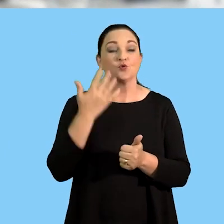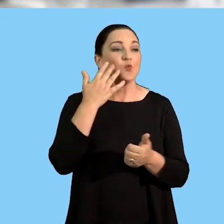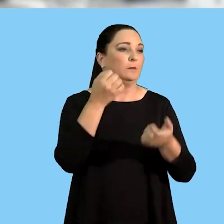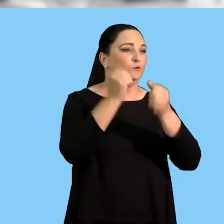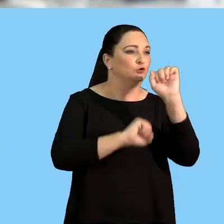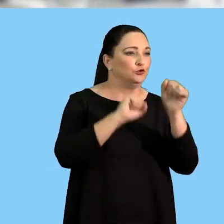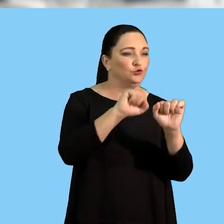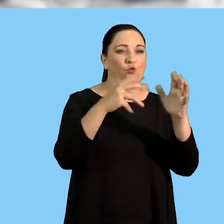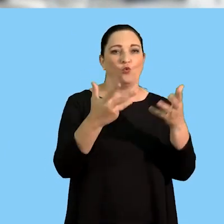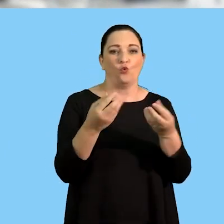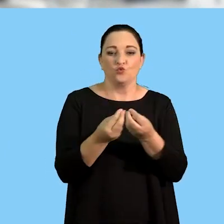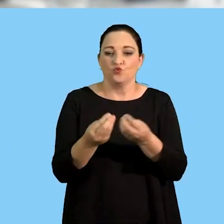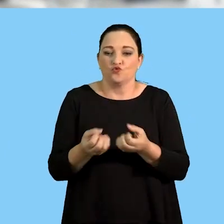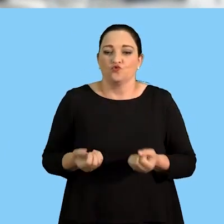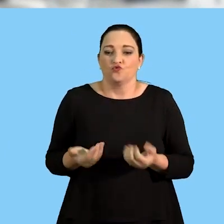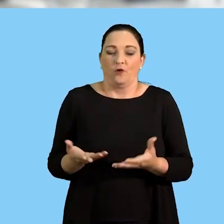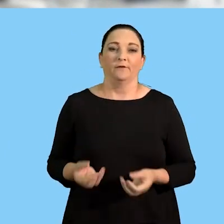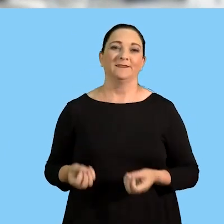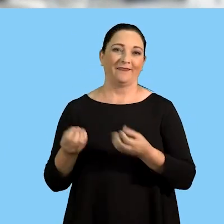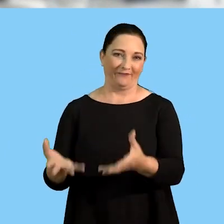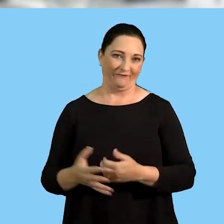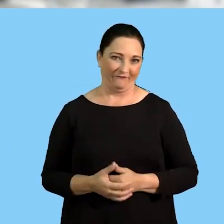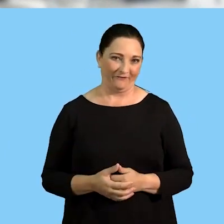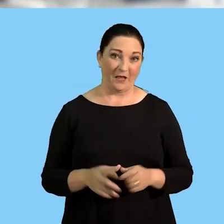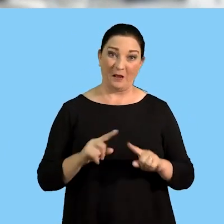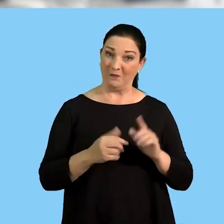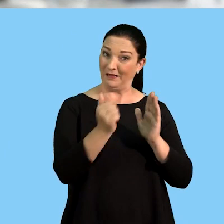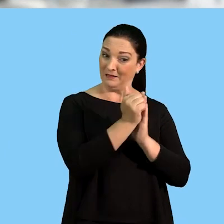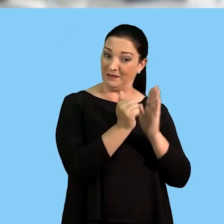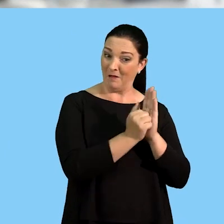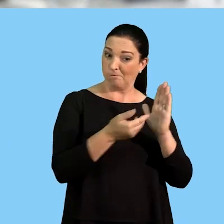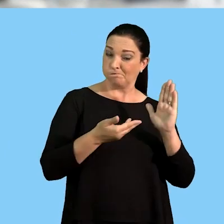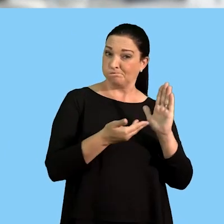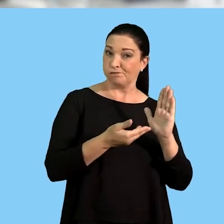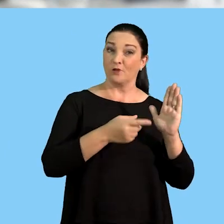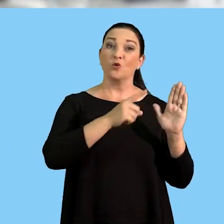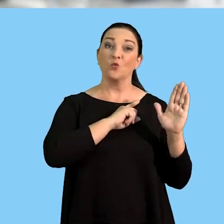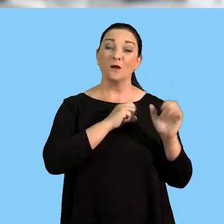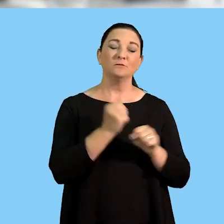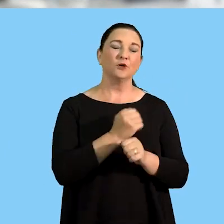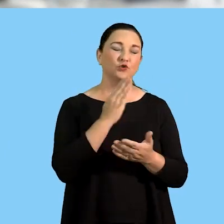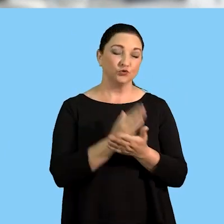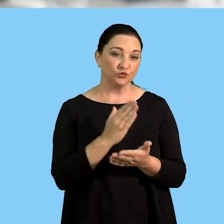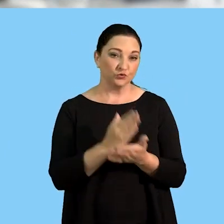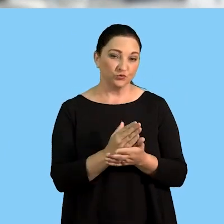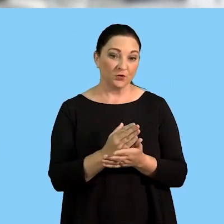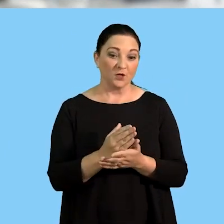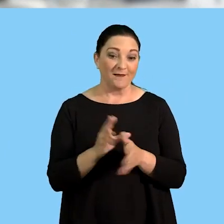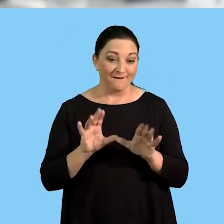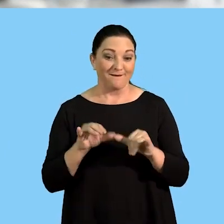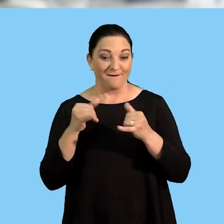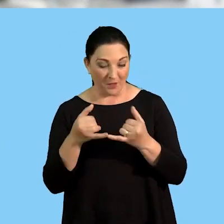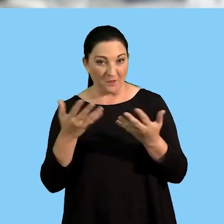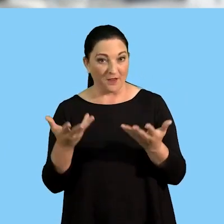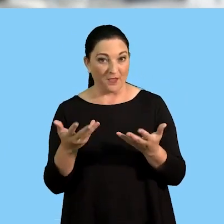they are producing goods and services. Now, this Health and Safety Act is there to make sure that both the employer and